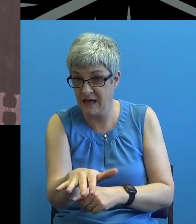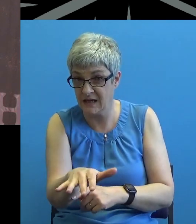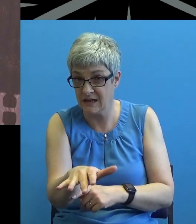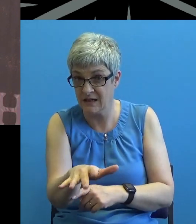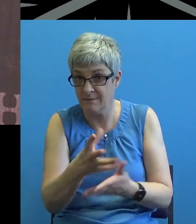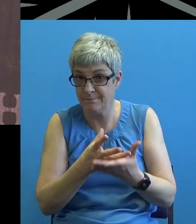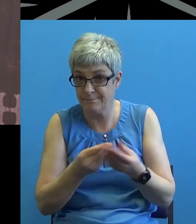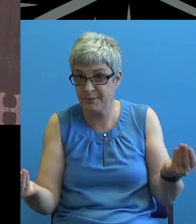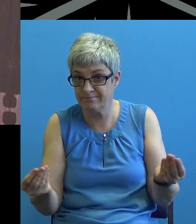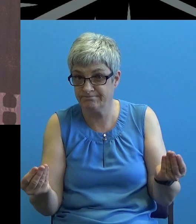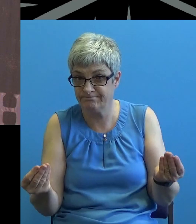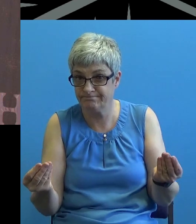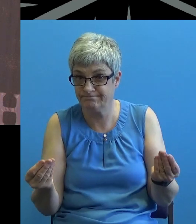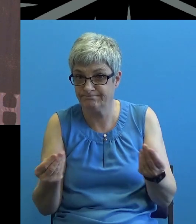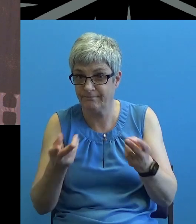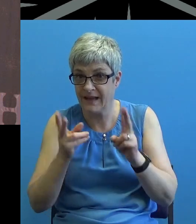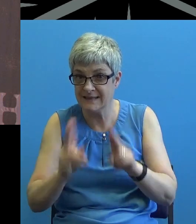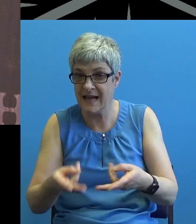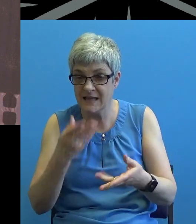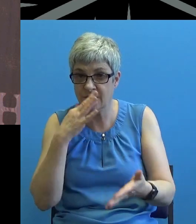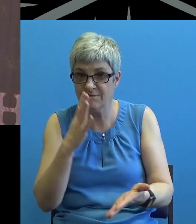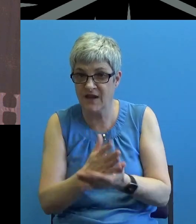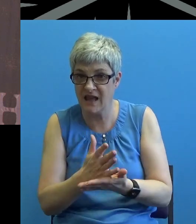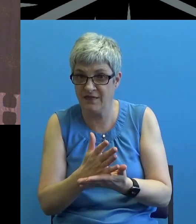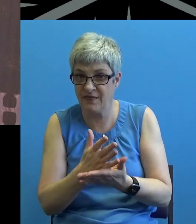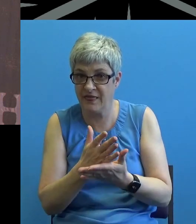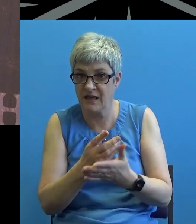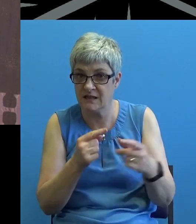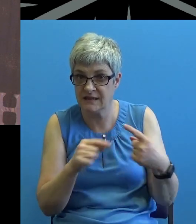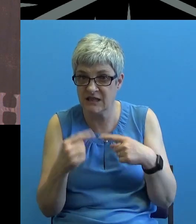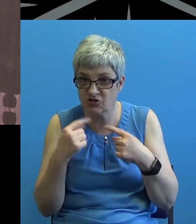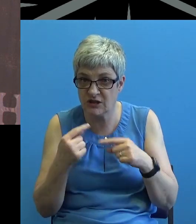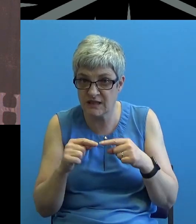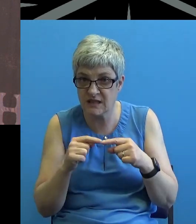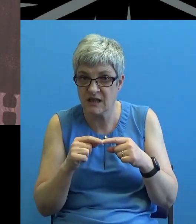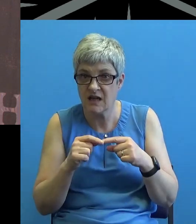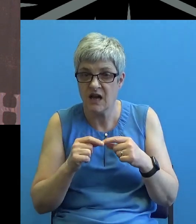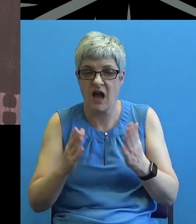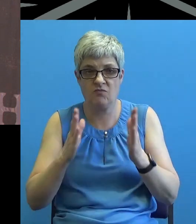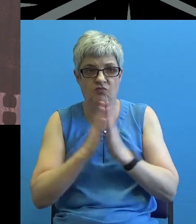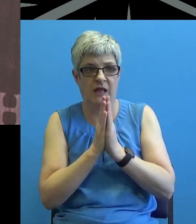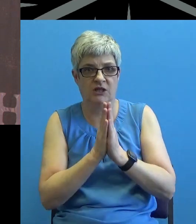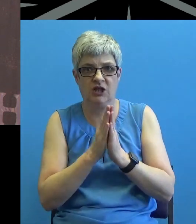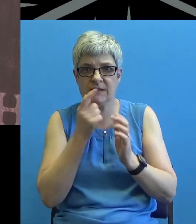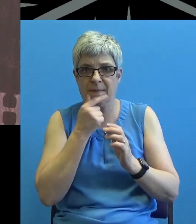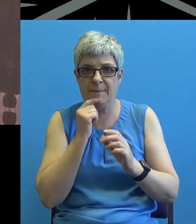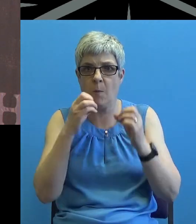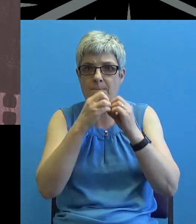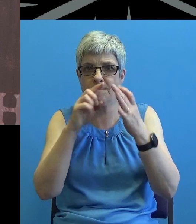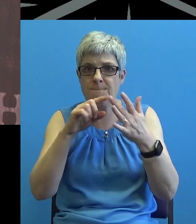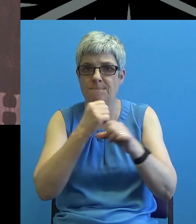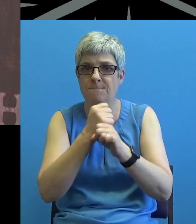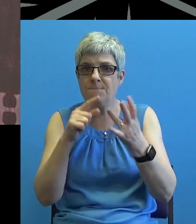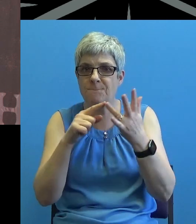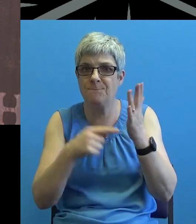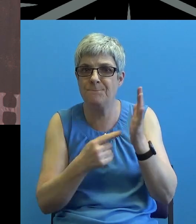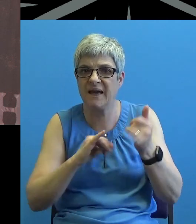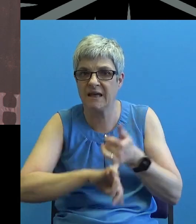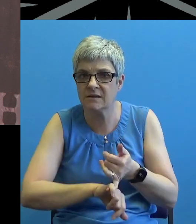Barrenness, dead to faith teachers, and overzealous religious bigots.